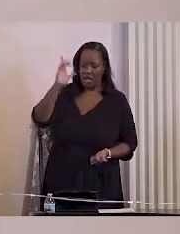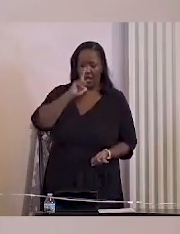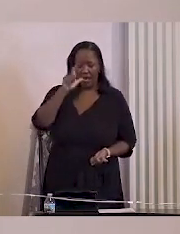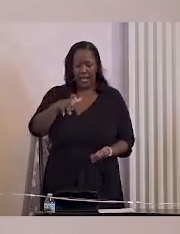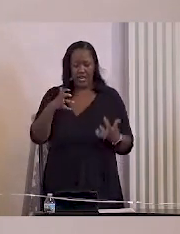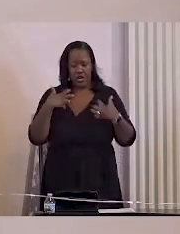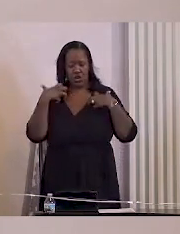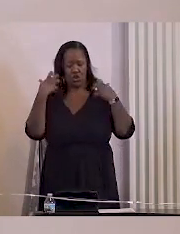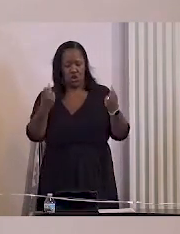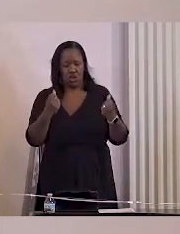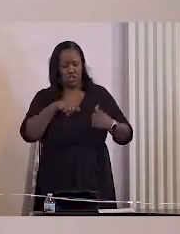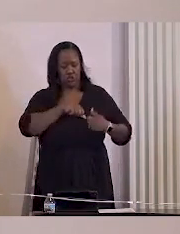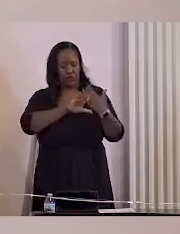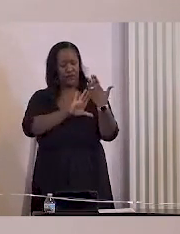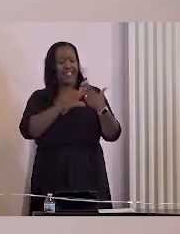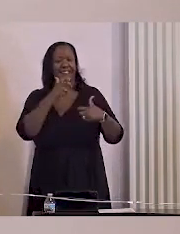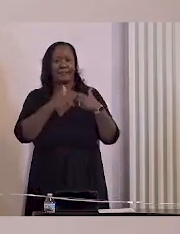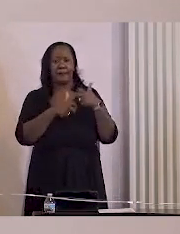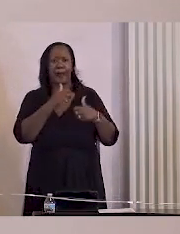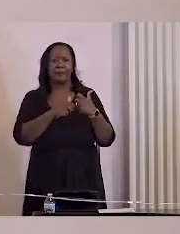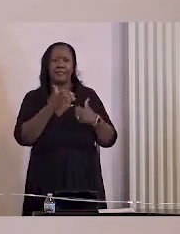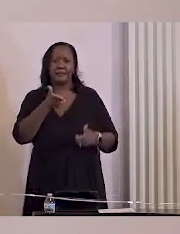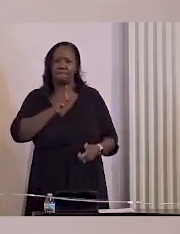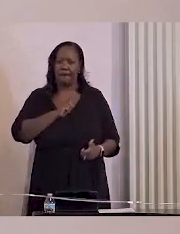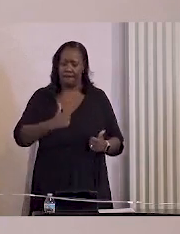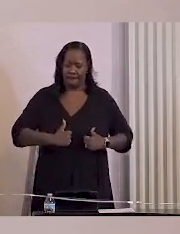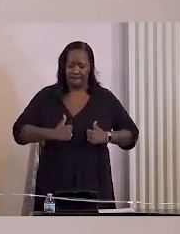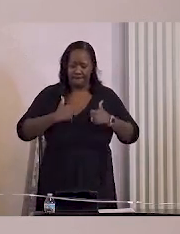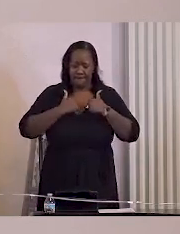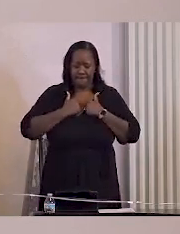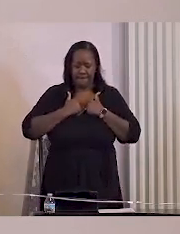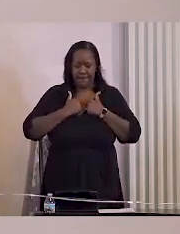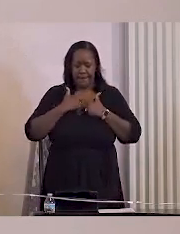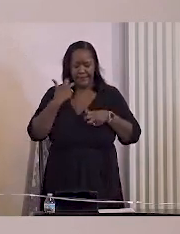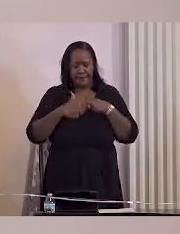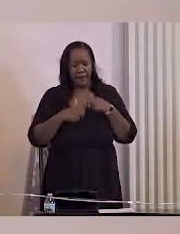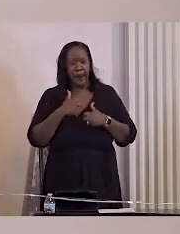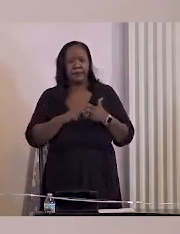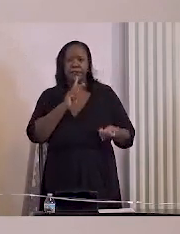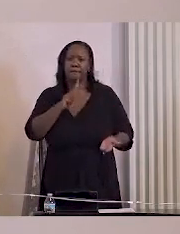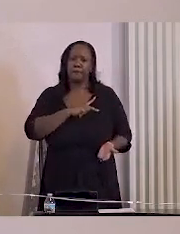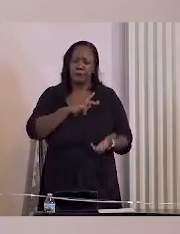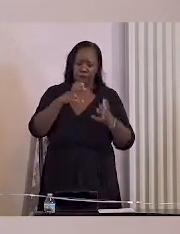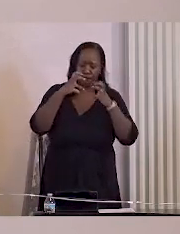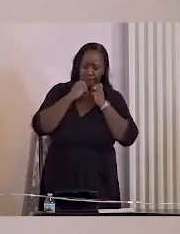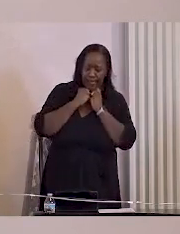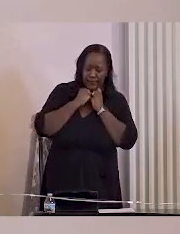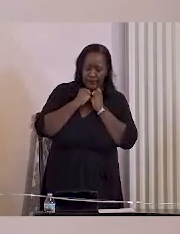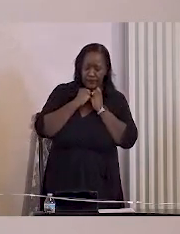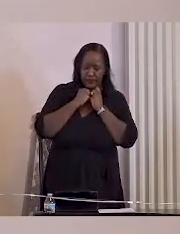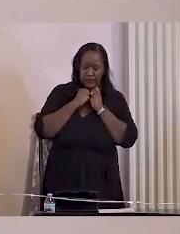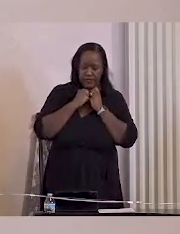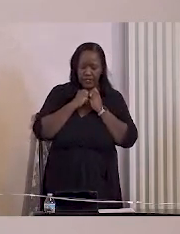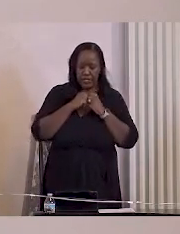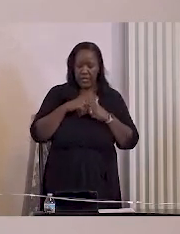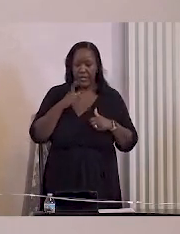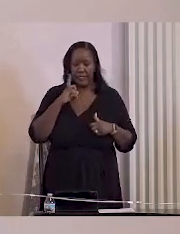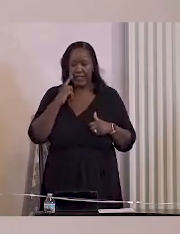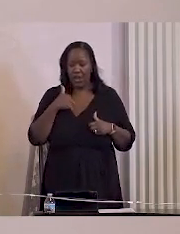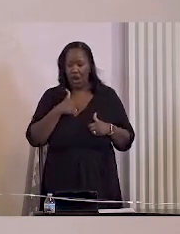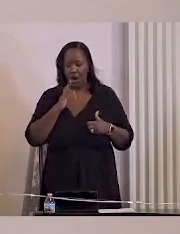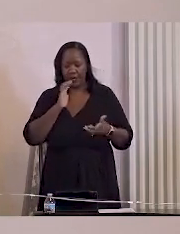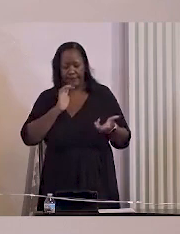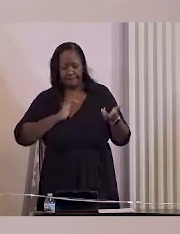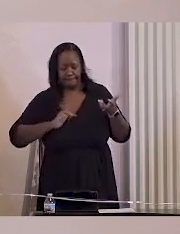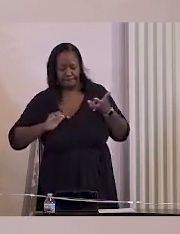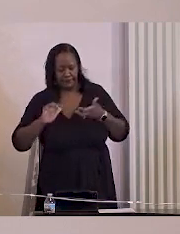need courage to face the problems of my own life, the problems of personal values. They are confused and they